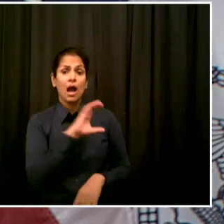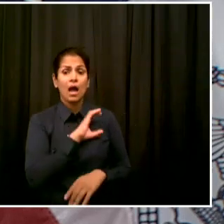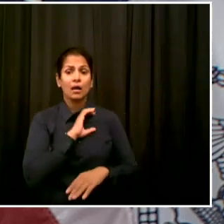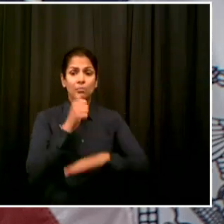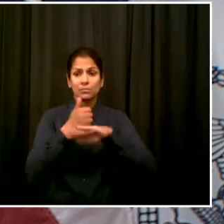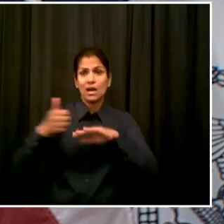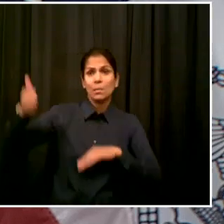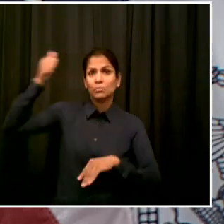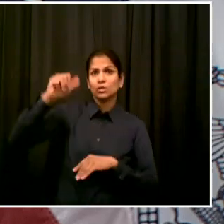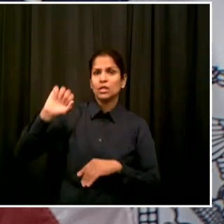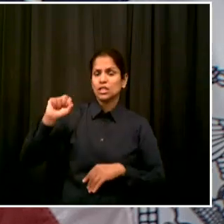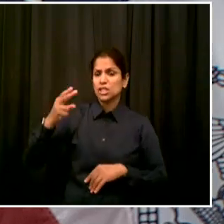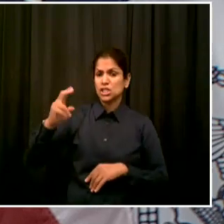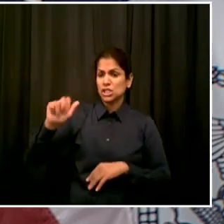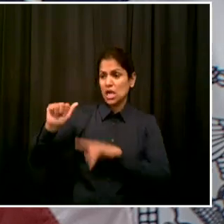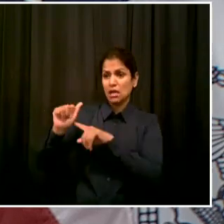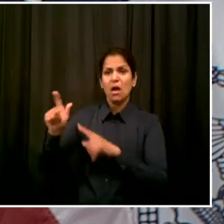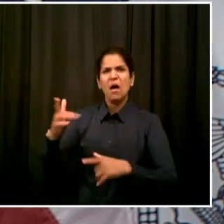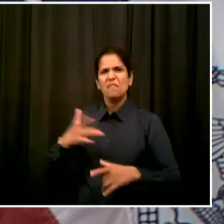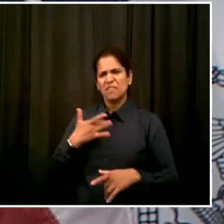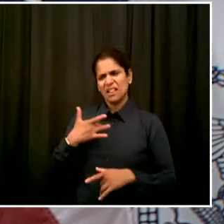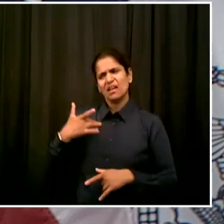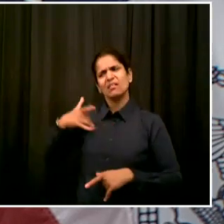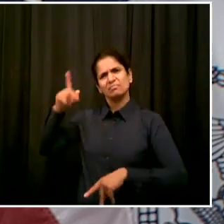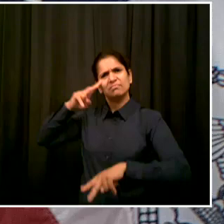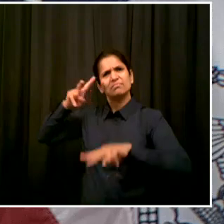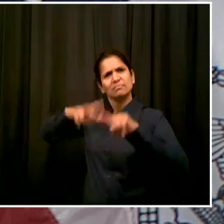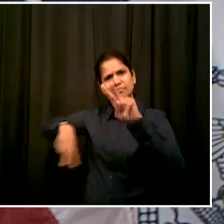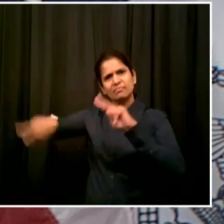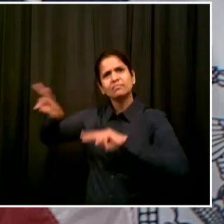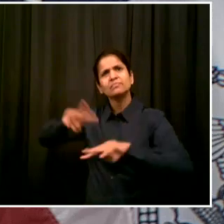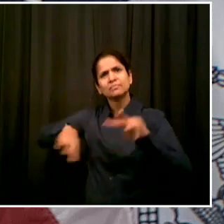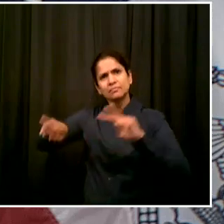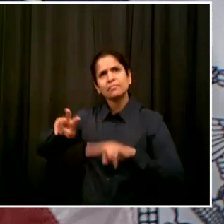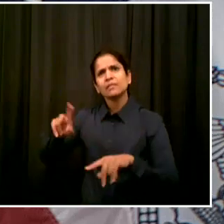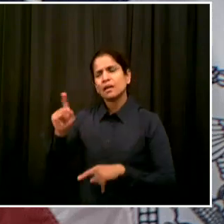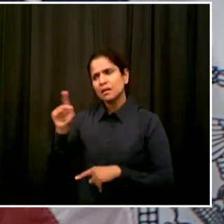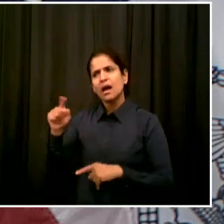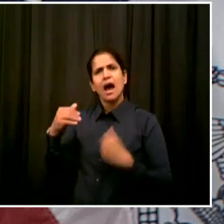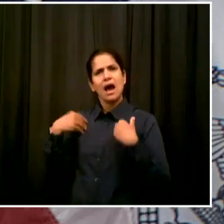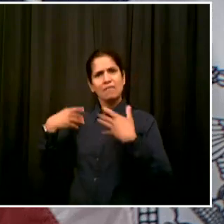I believe those much bigger factors are what's underlying the challenges we're facing.